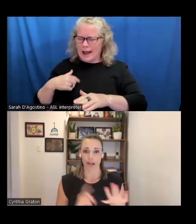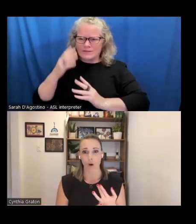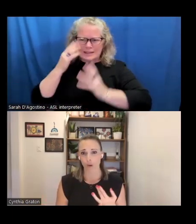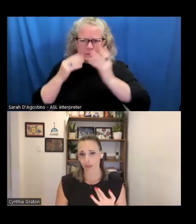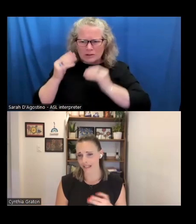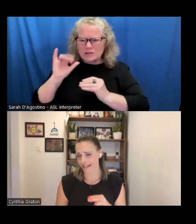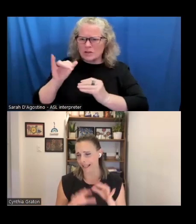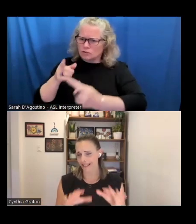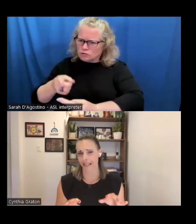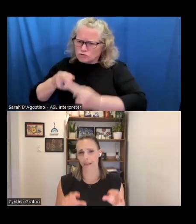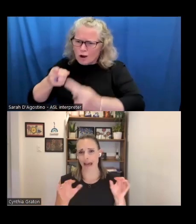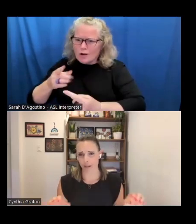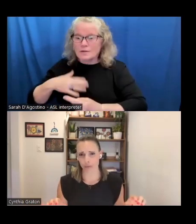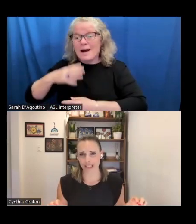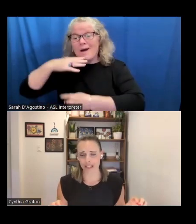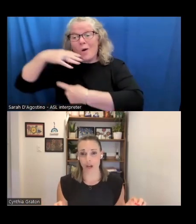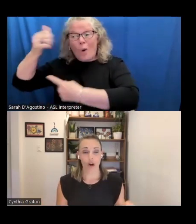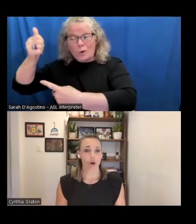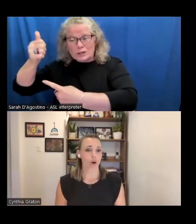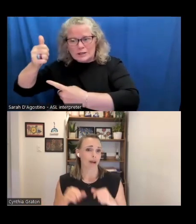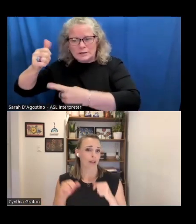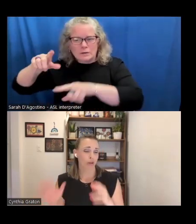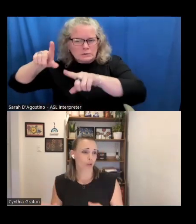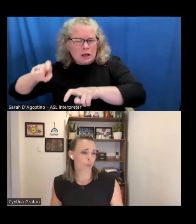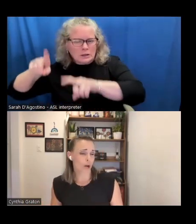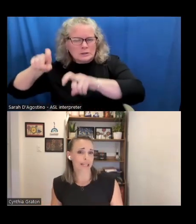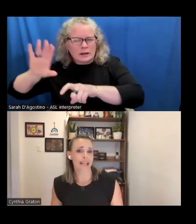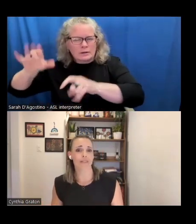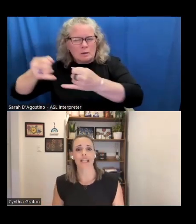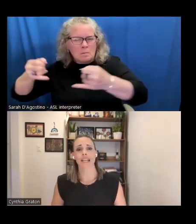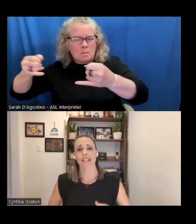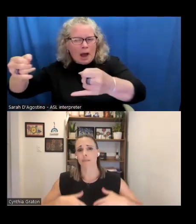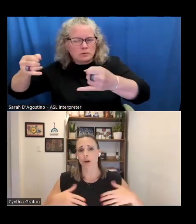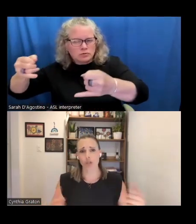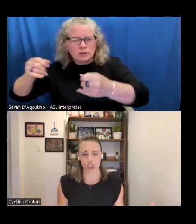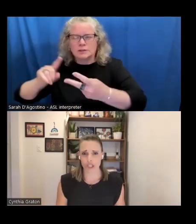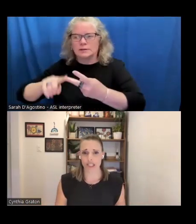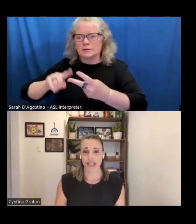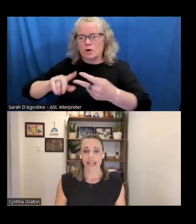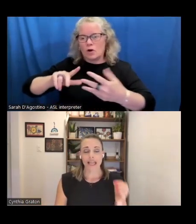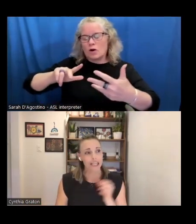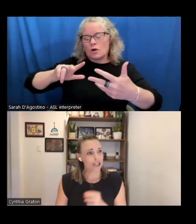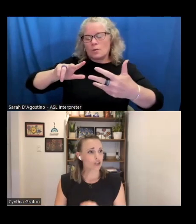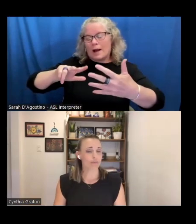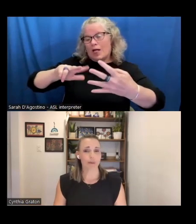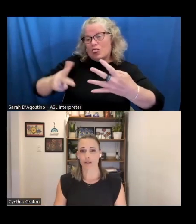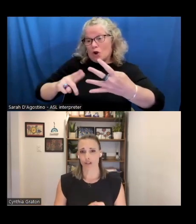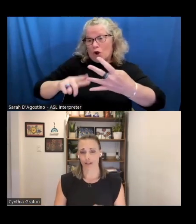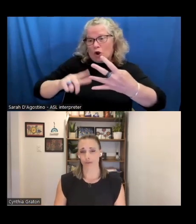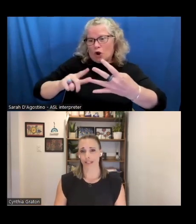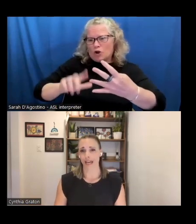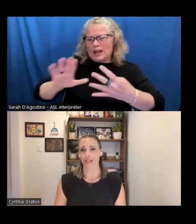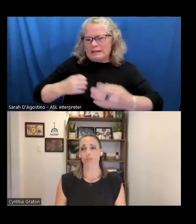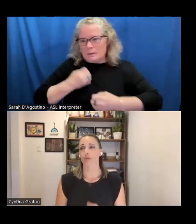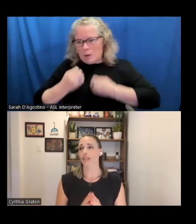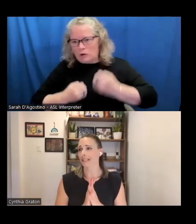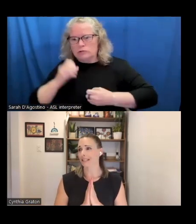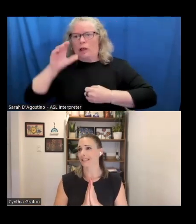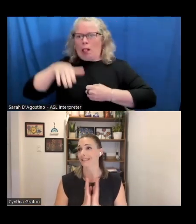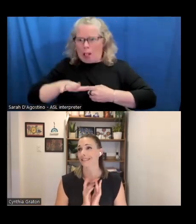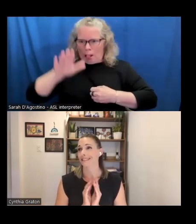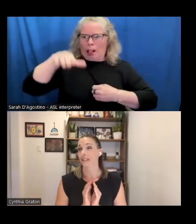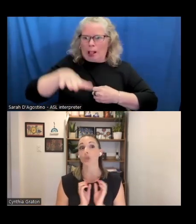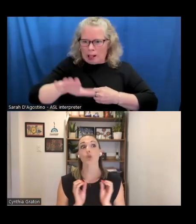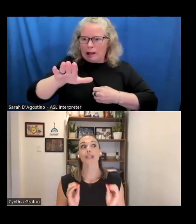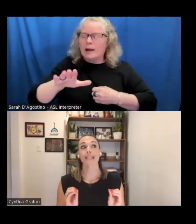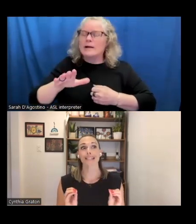was with my oldest testing boundaries or my third one navigating his emotions. Each of my children has